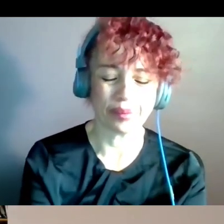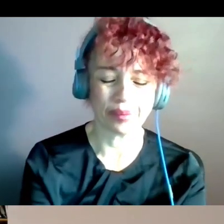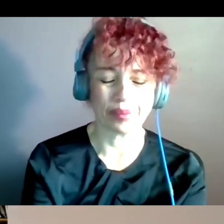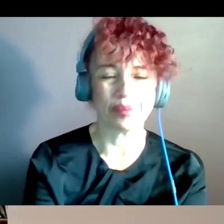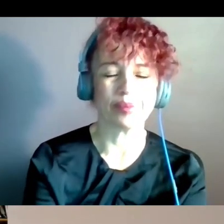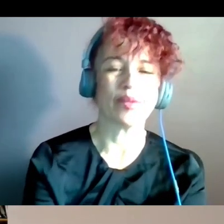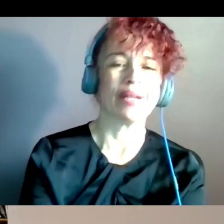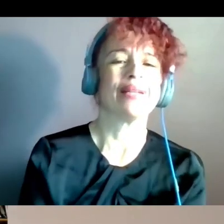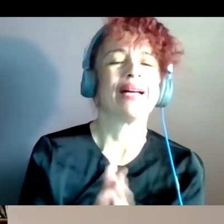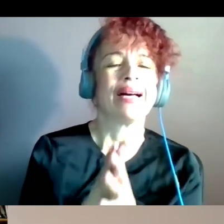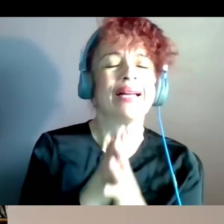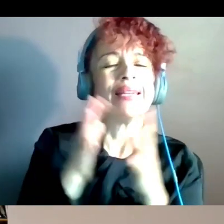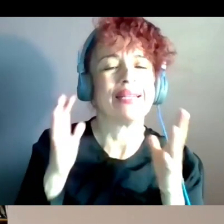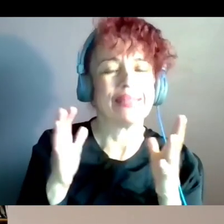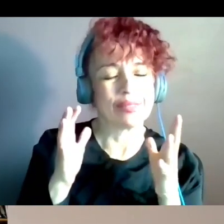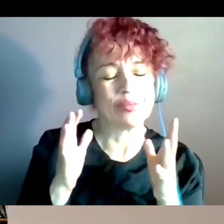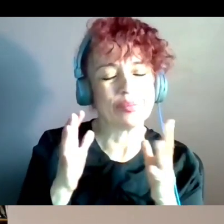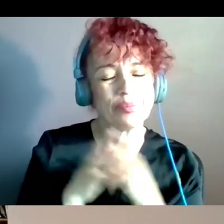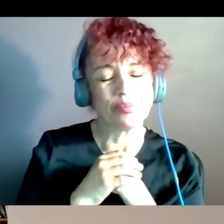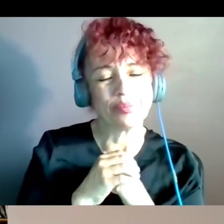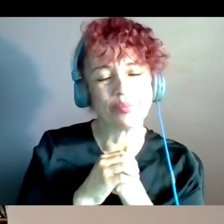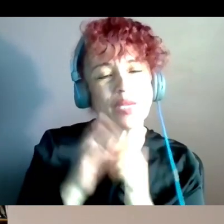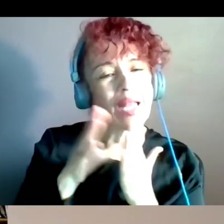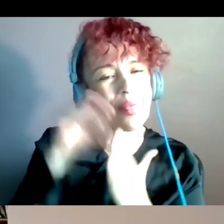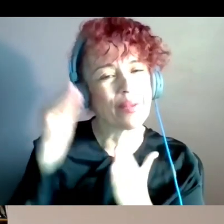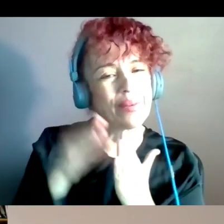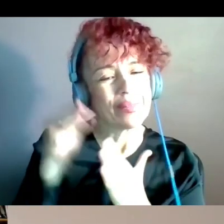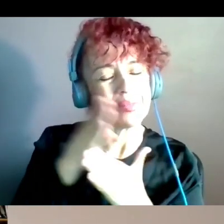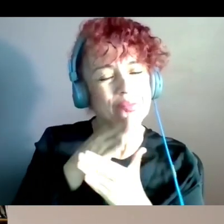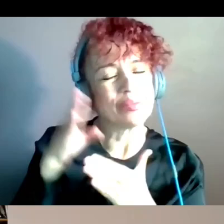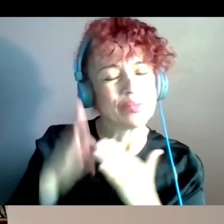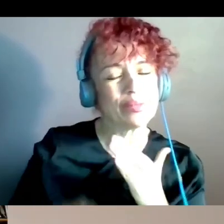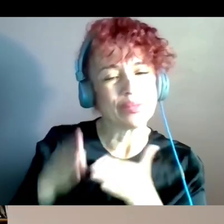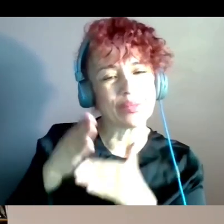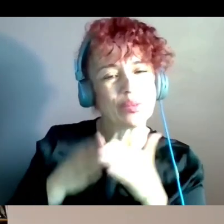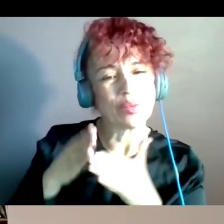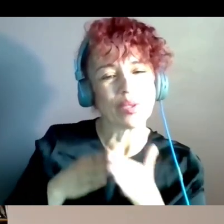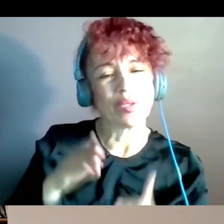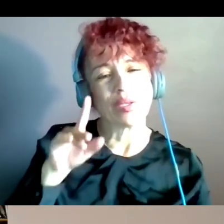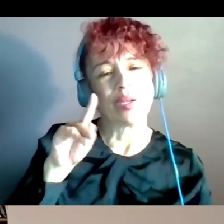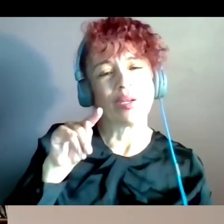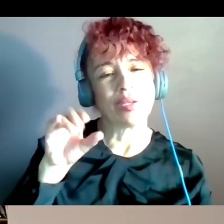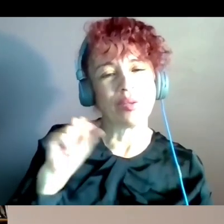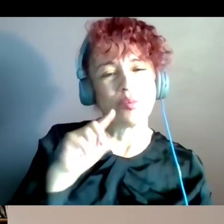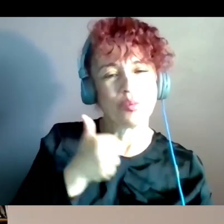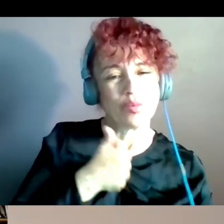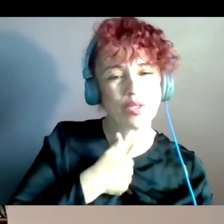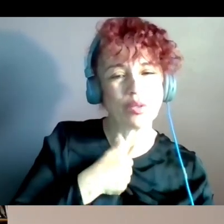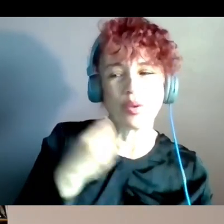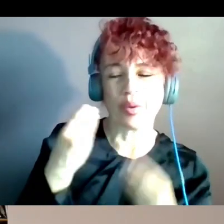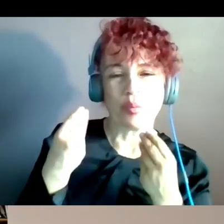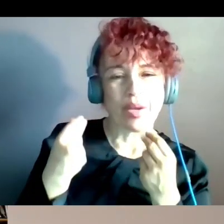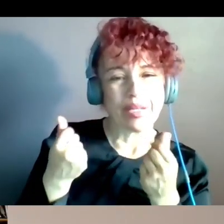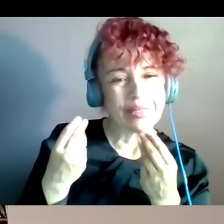yeah, there's a lot to learn at the end of a wood carving tool, both about myself, about the materials,